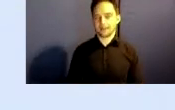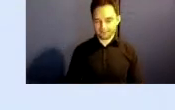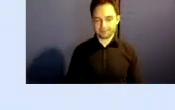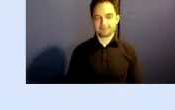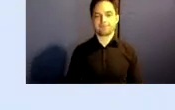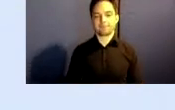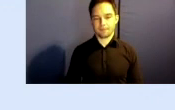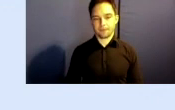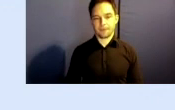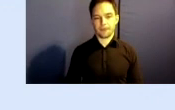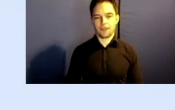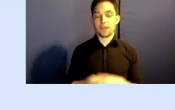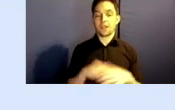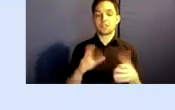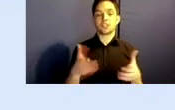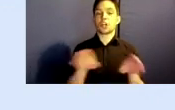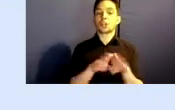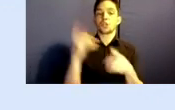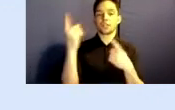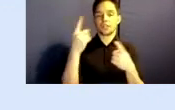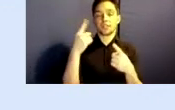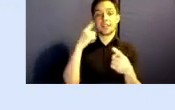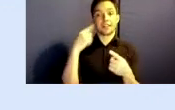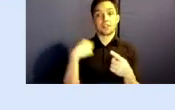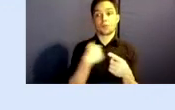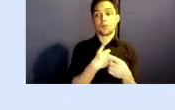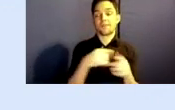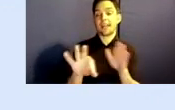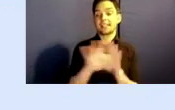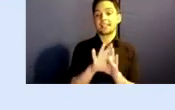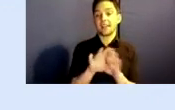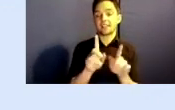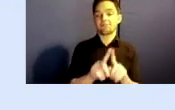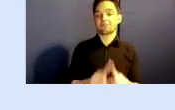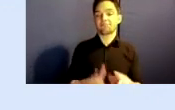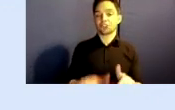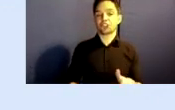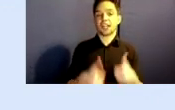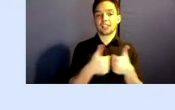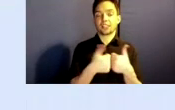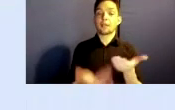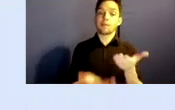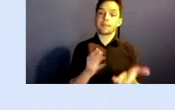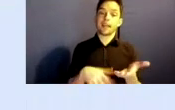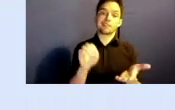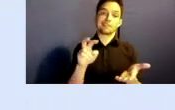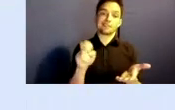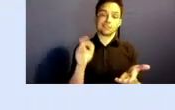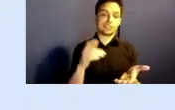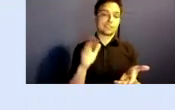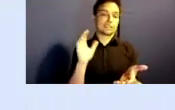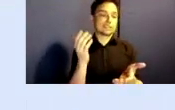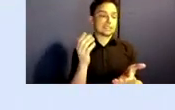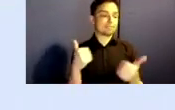So just in closing thoughts, I think we've identified a number of challenges, and perhaps it might even seem a bit